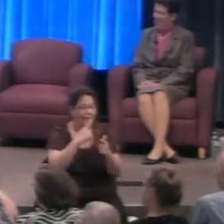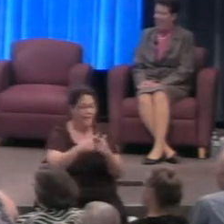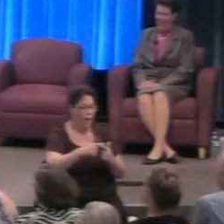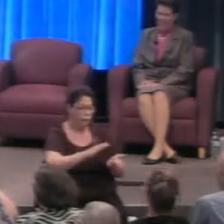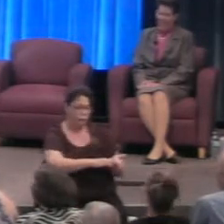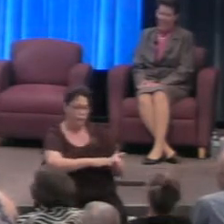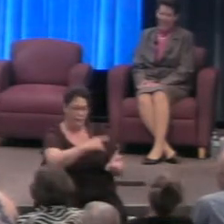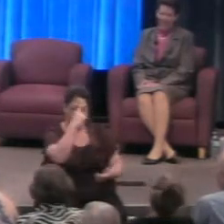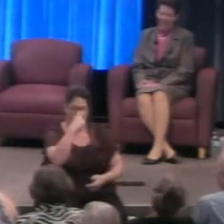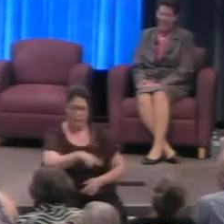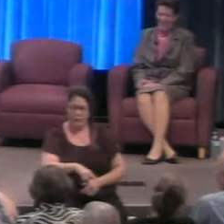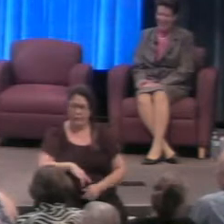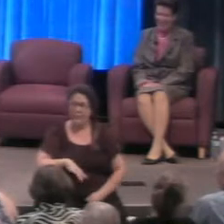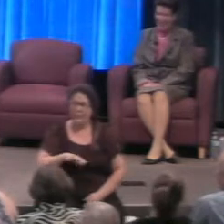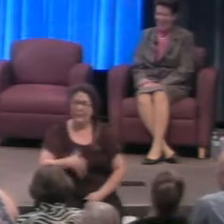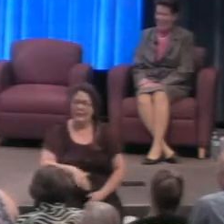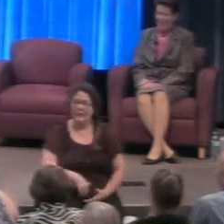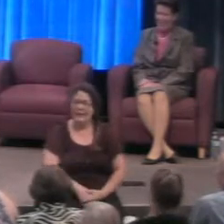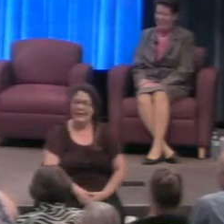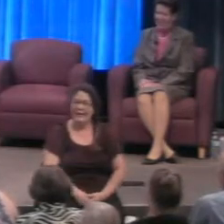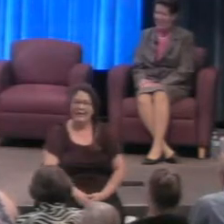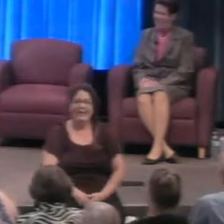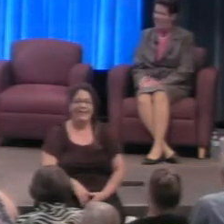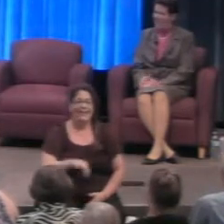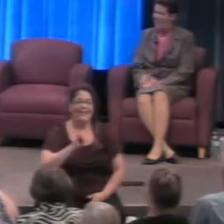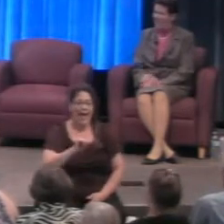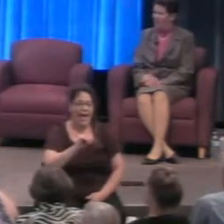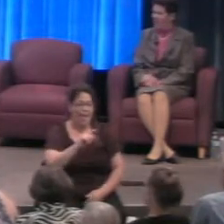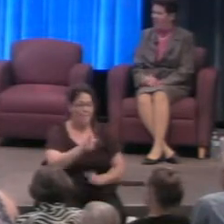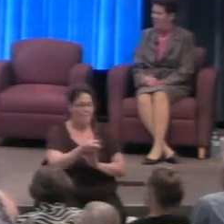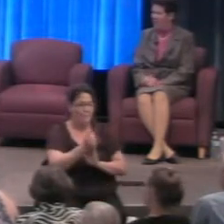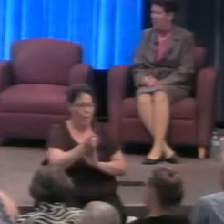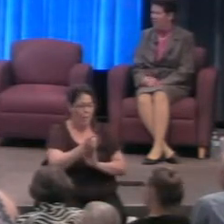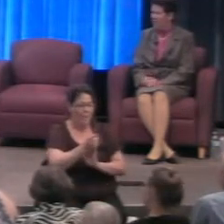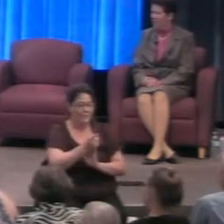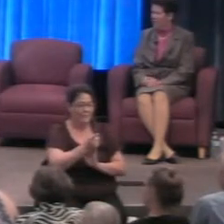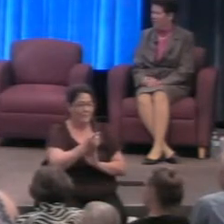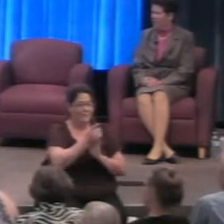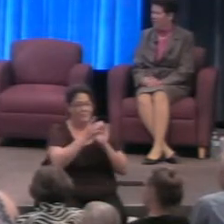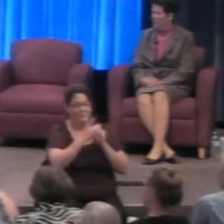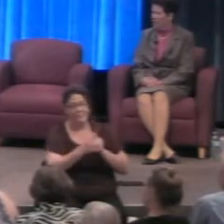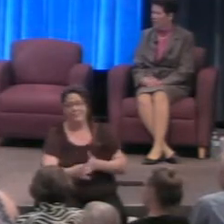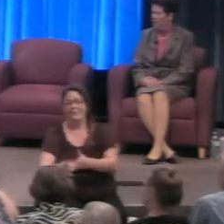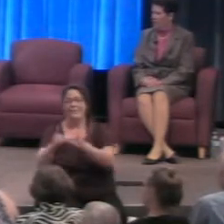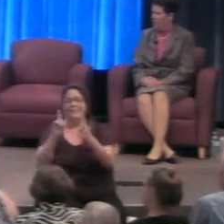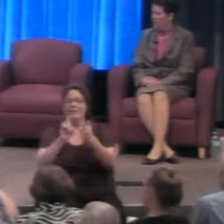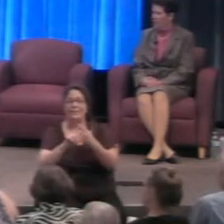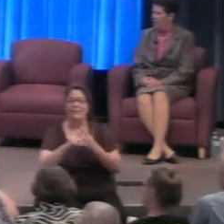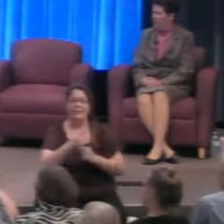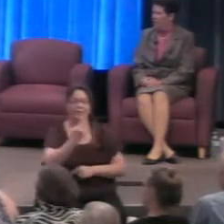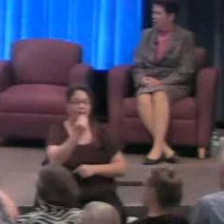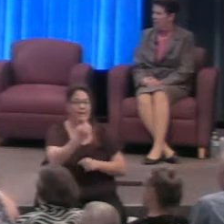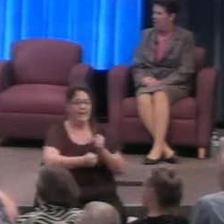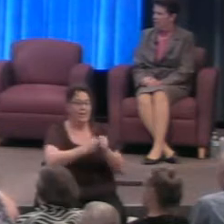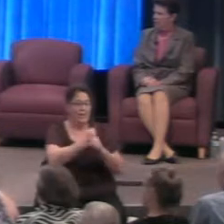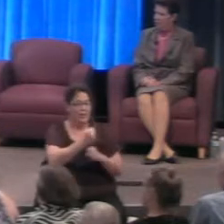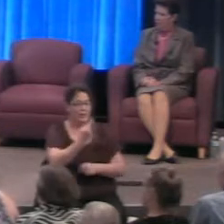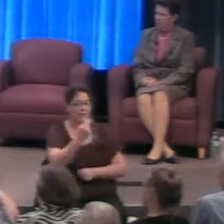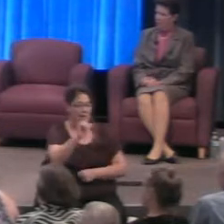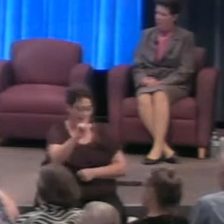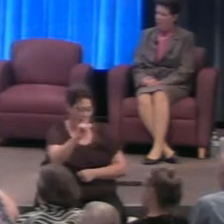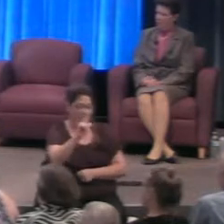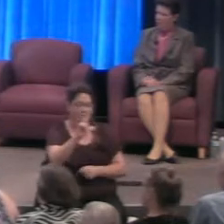David. This Hallmark moment segued into Janet's 14-year tour at Hill Air Force